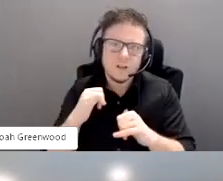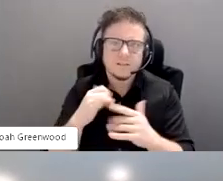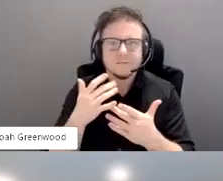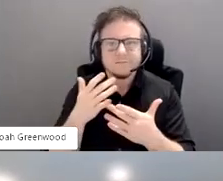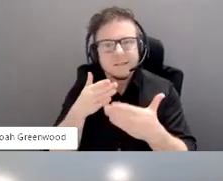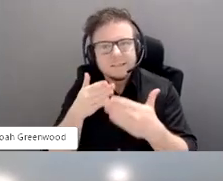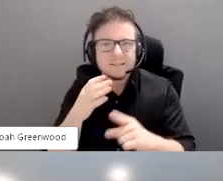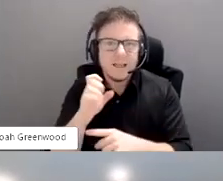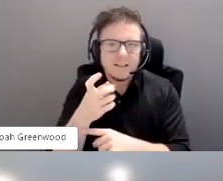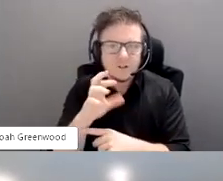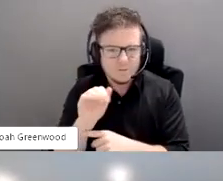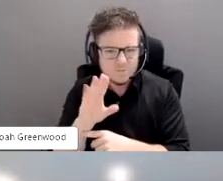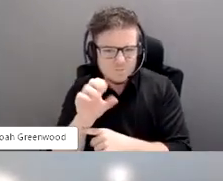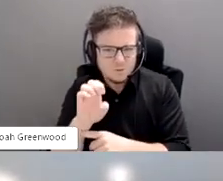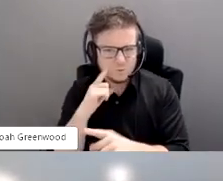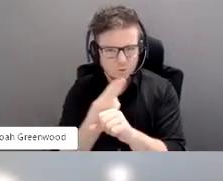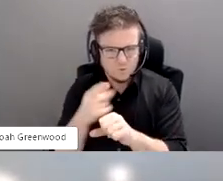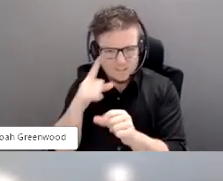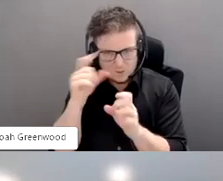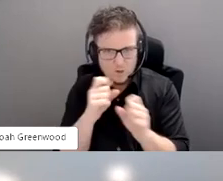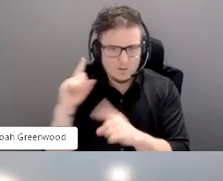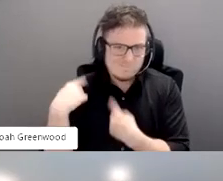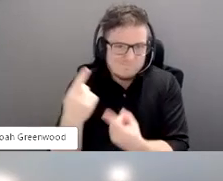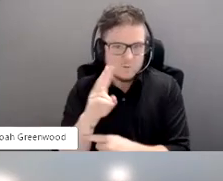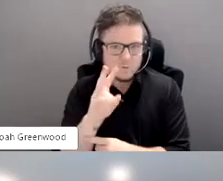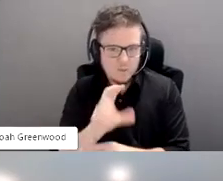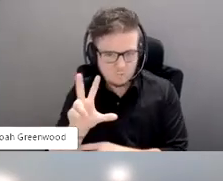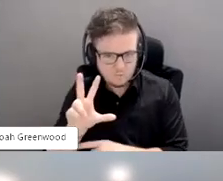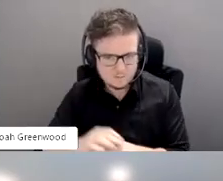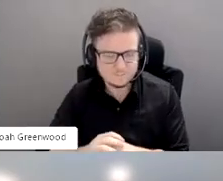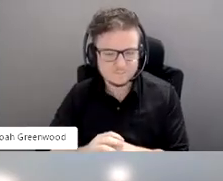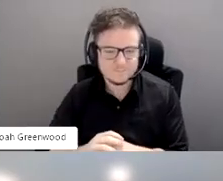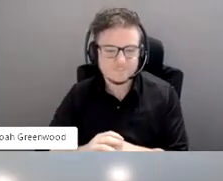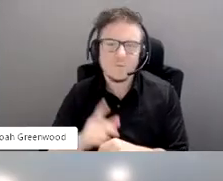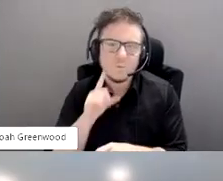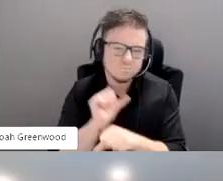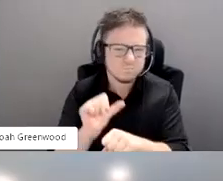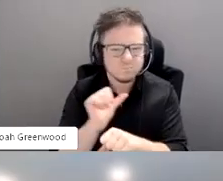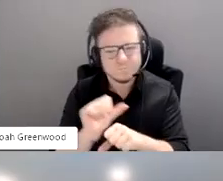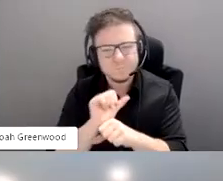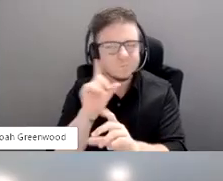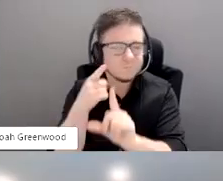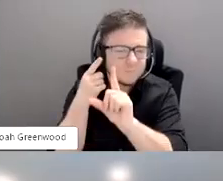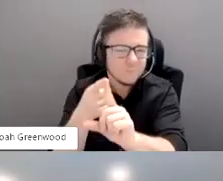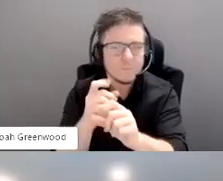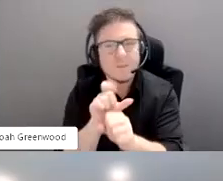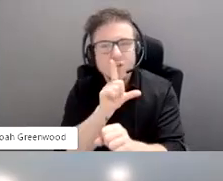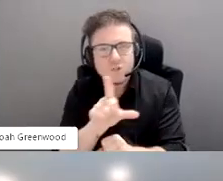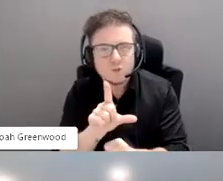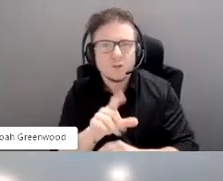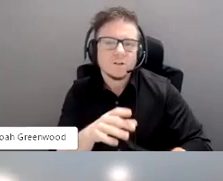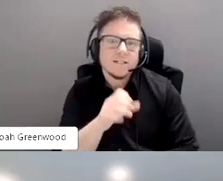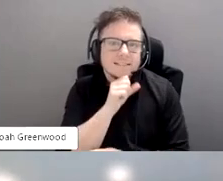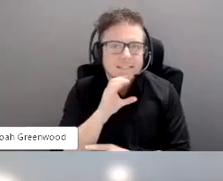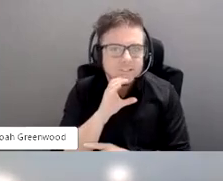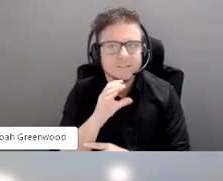since 2003, and we continue to work and strive to make sure that seniors have a strong